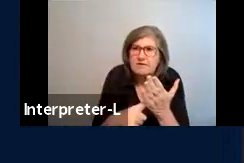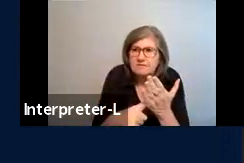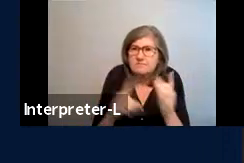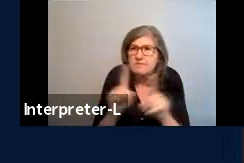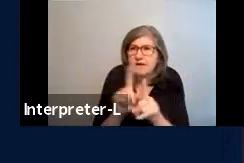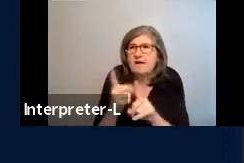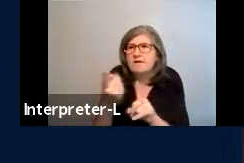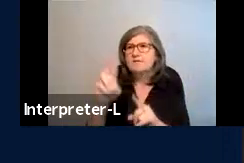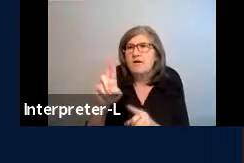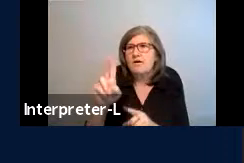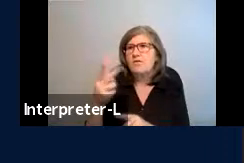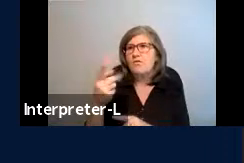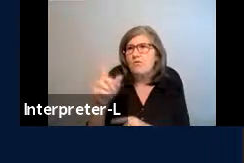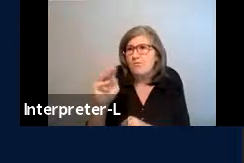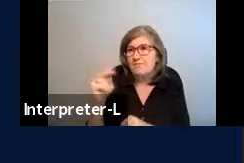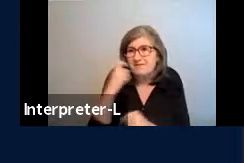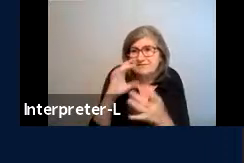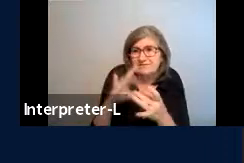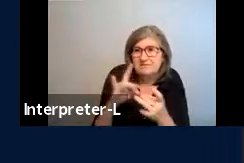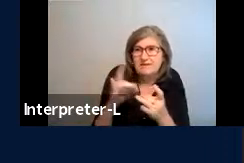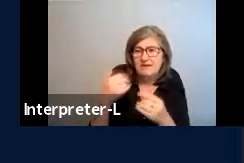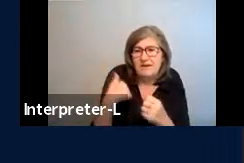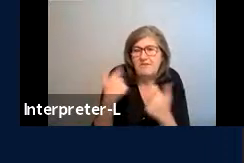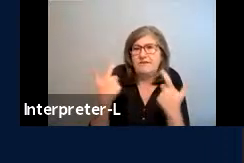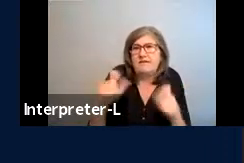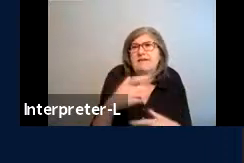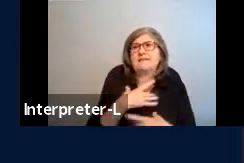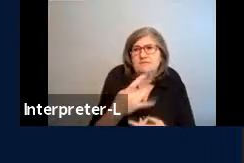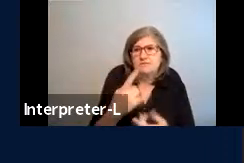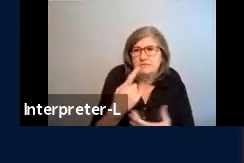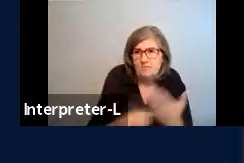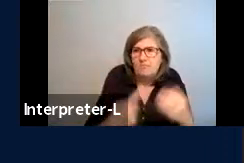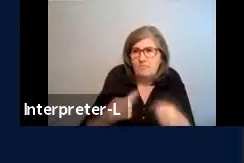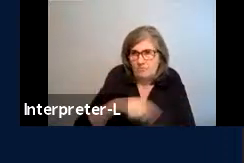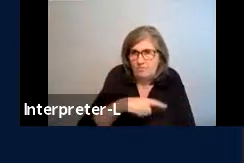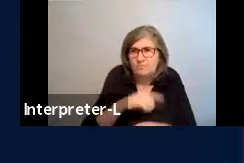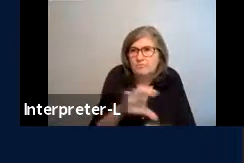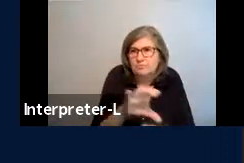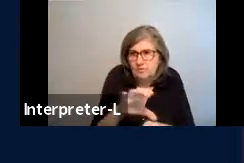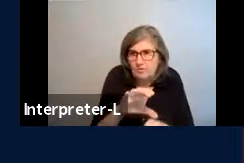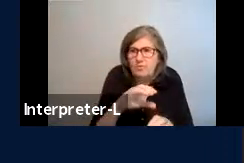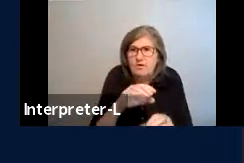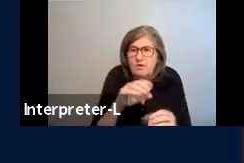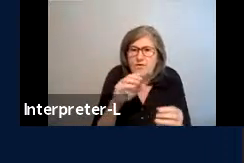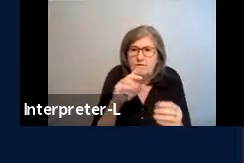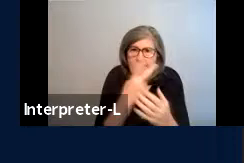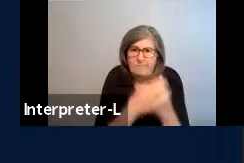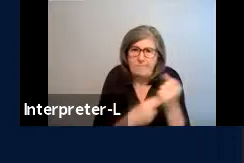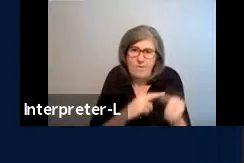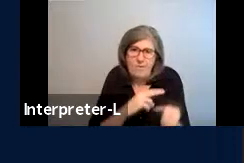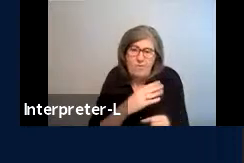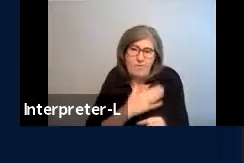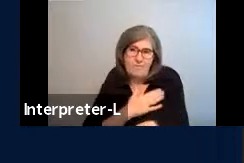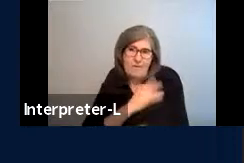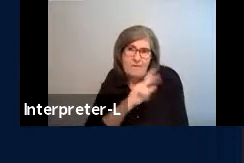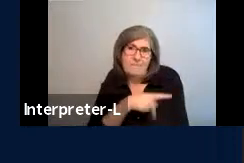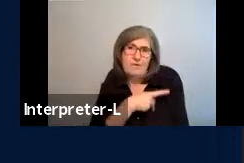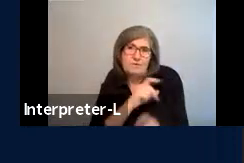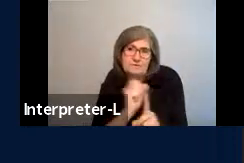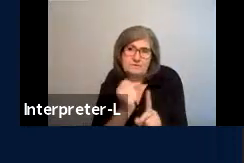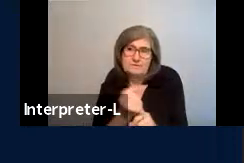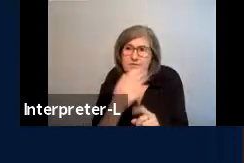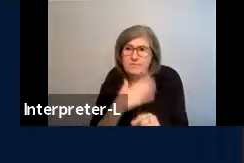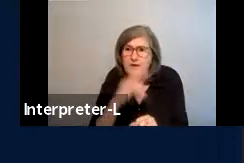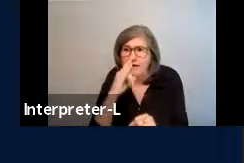said, I do believe that there's great interest in what we're doing. On the personal side of things, you know, my kids have already gone